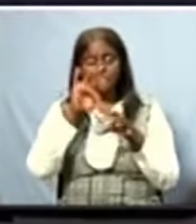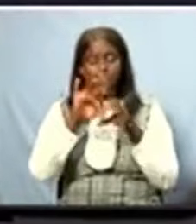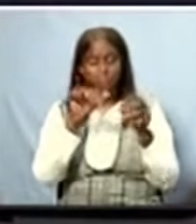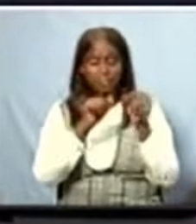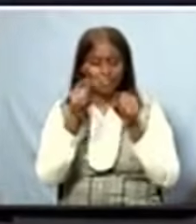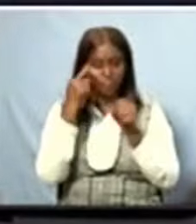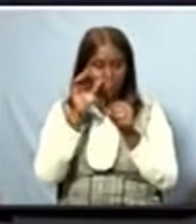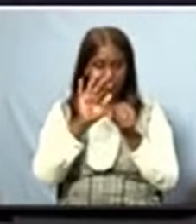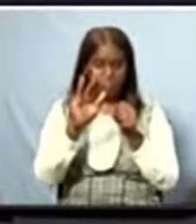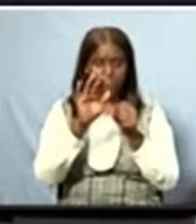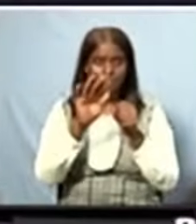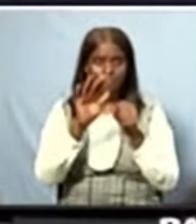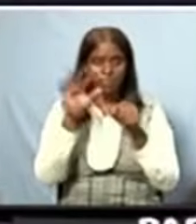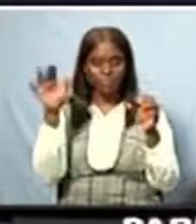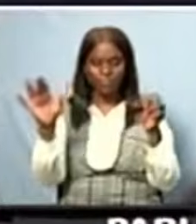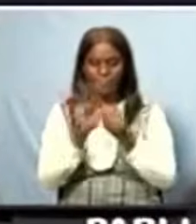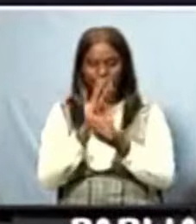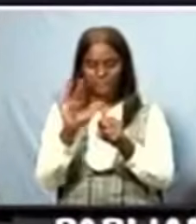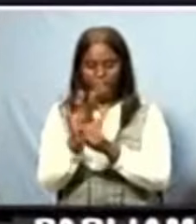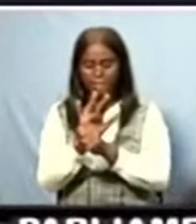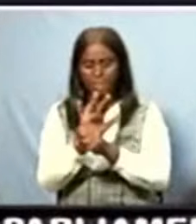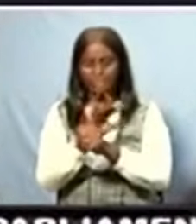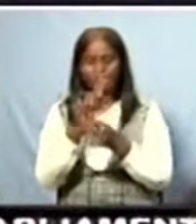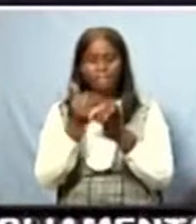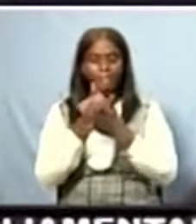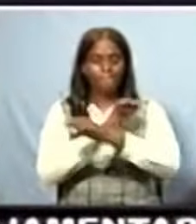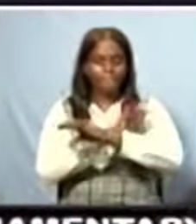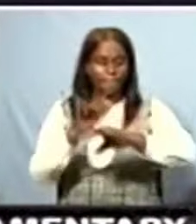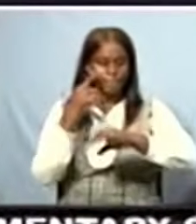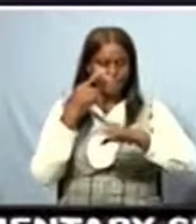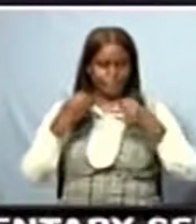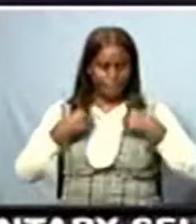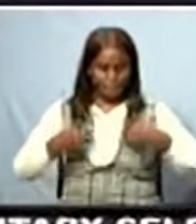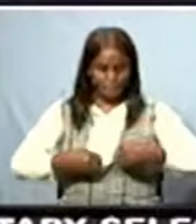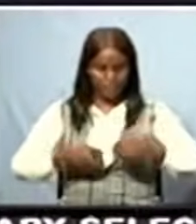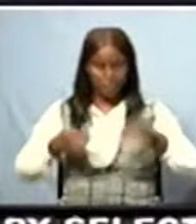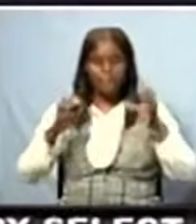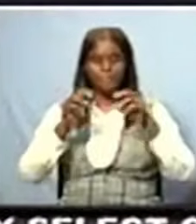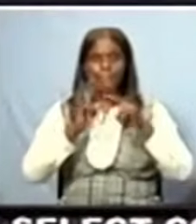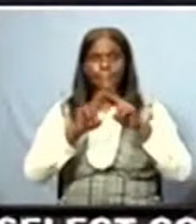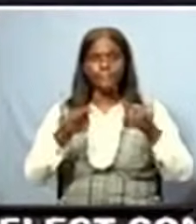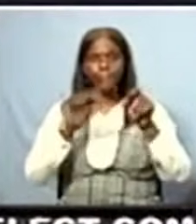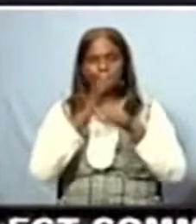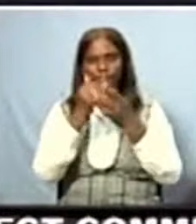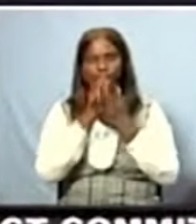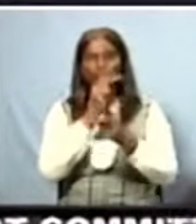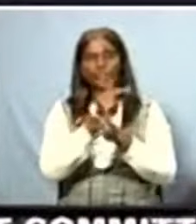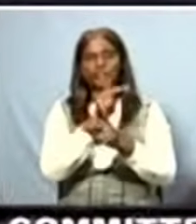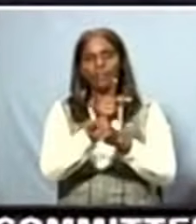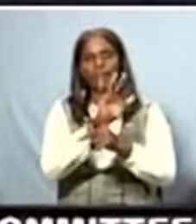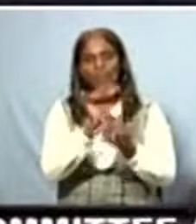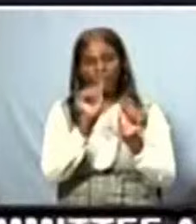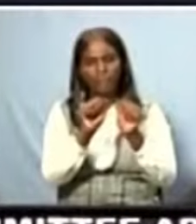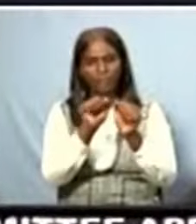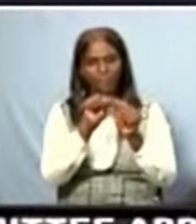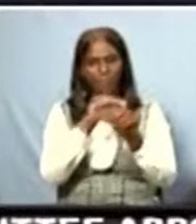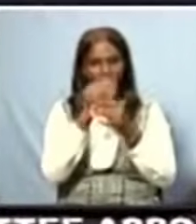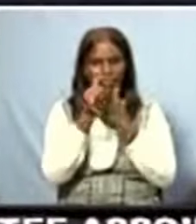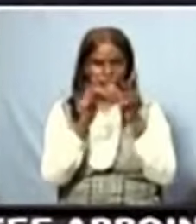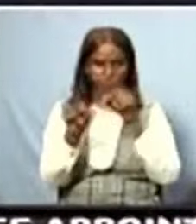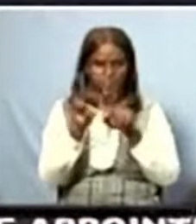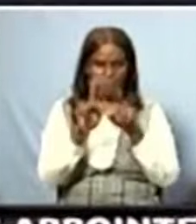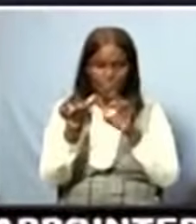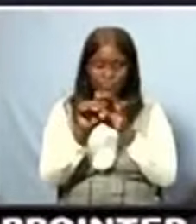for filling in the vacancy for mayor, council chairperson, and councillor be maintained so that the populace in